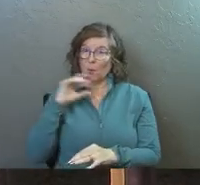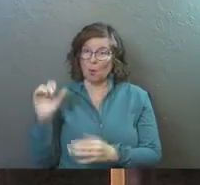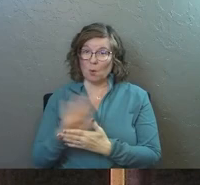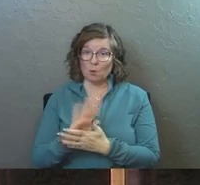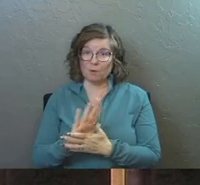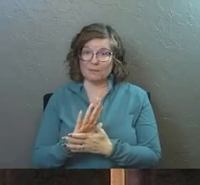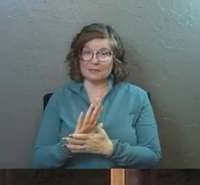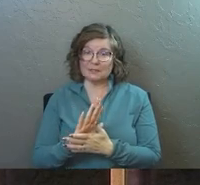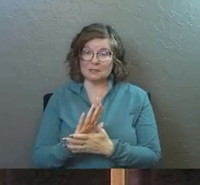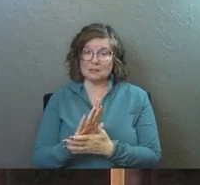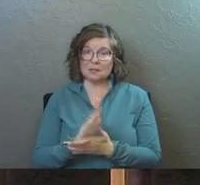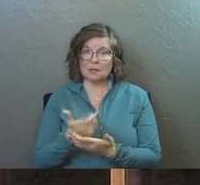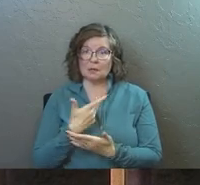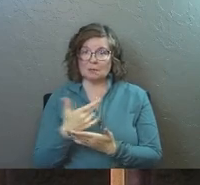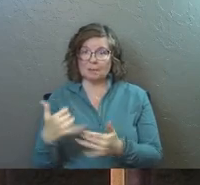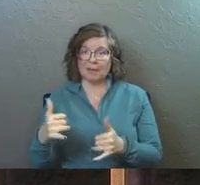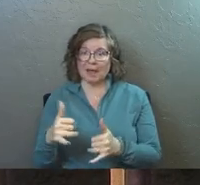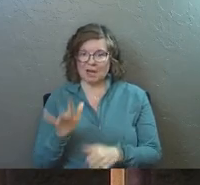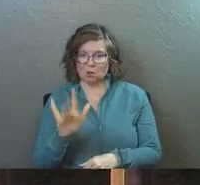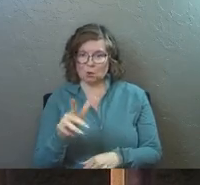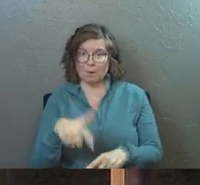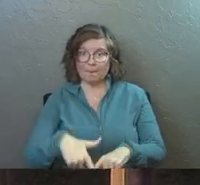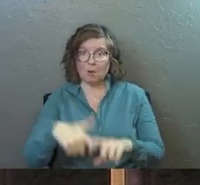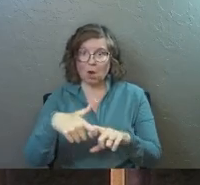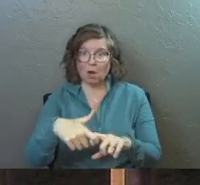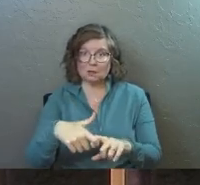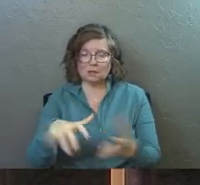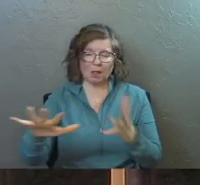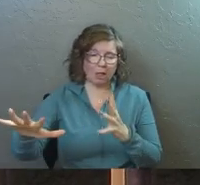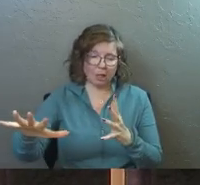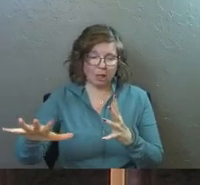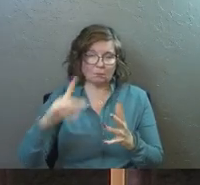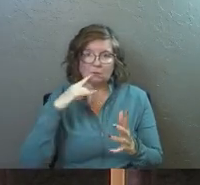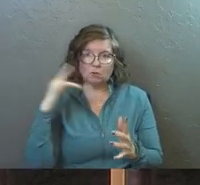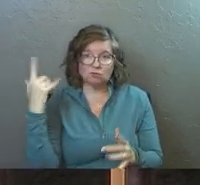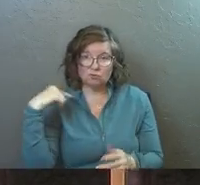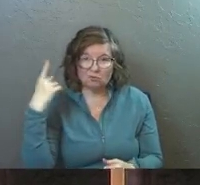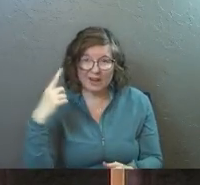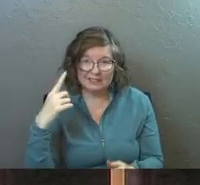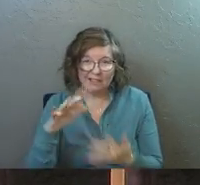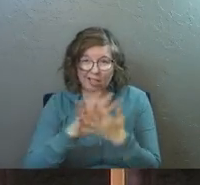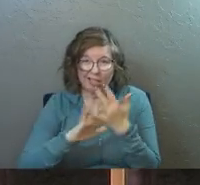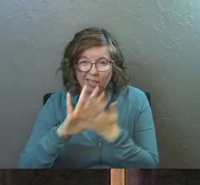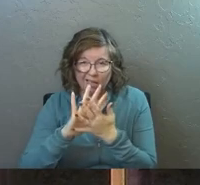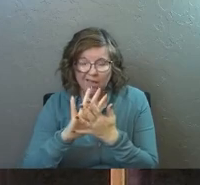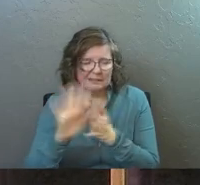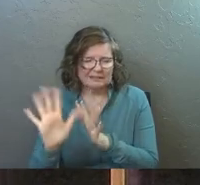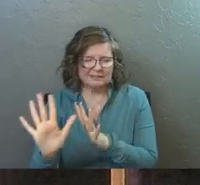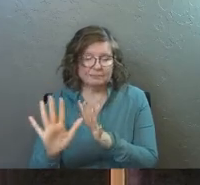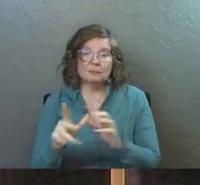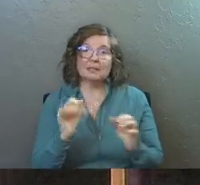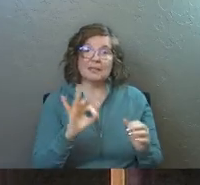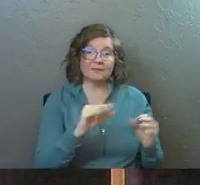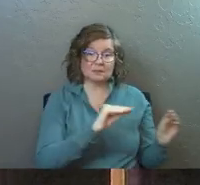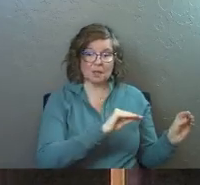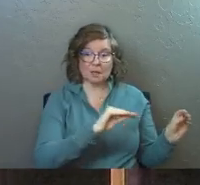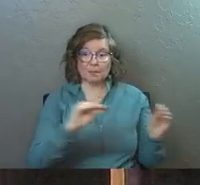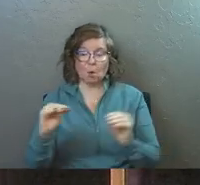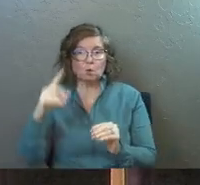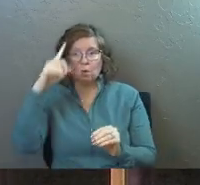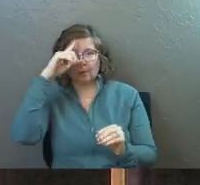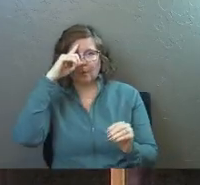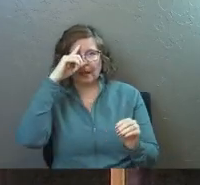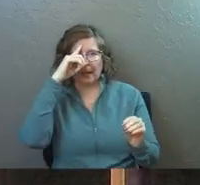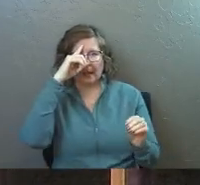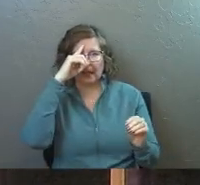craziness. And you're like, get away from that. Let's hit play again, right? And it's because as long as it's in motion, your